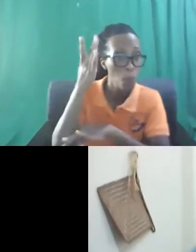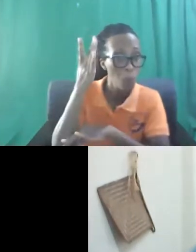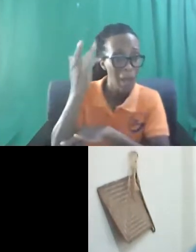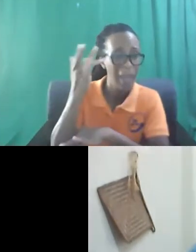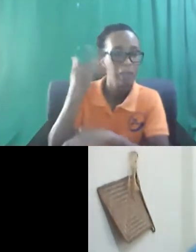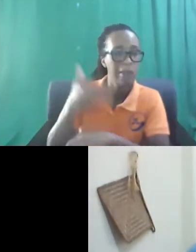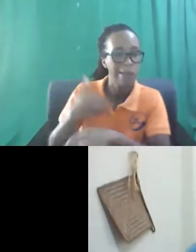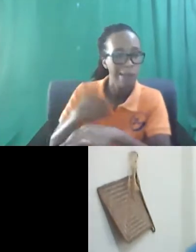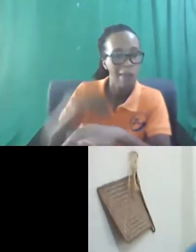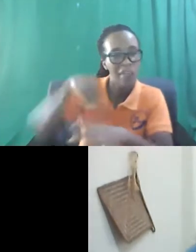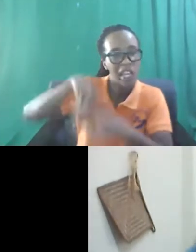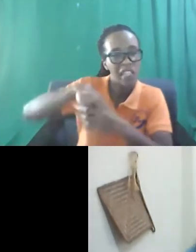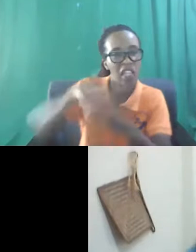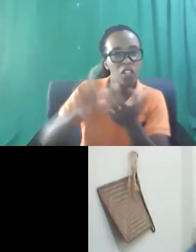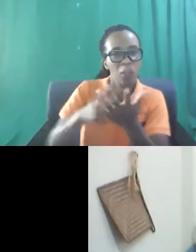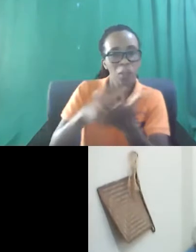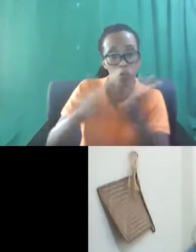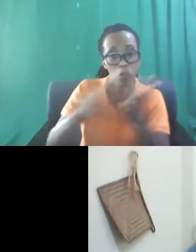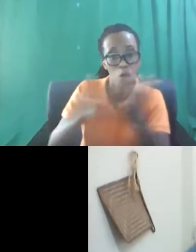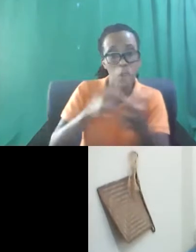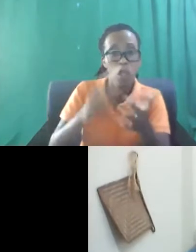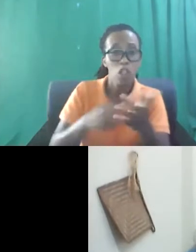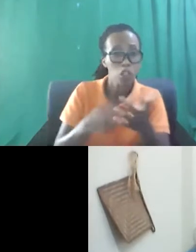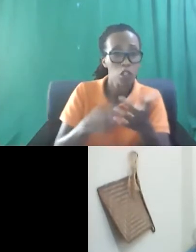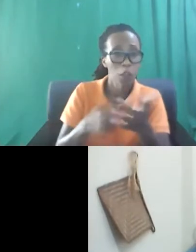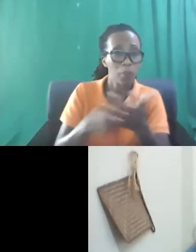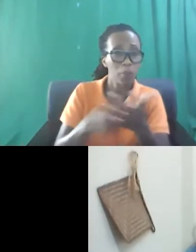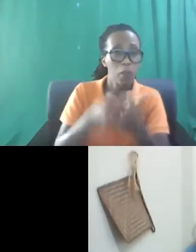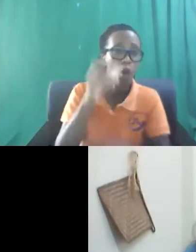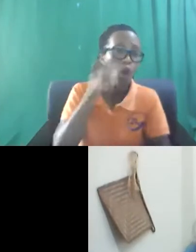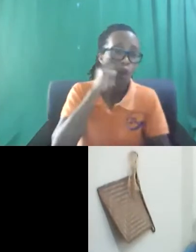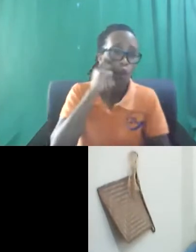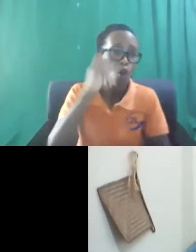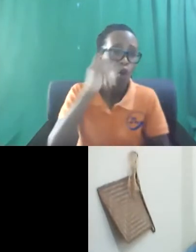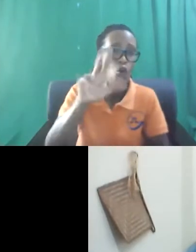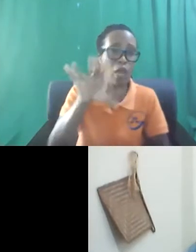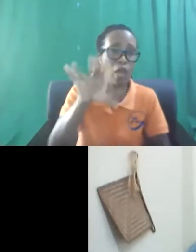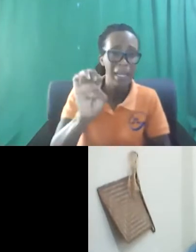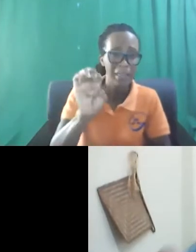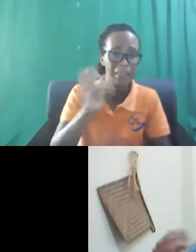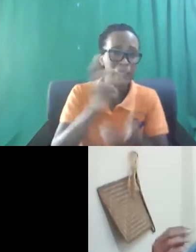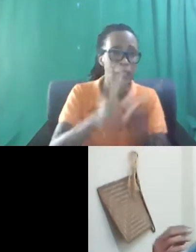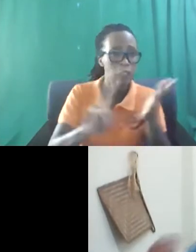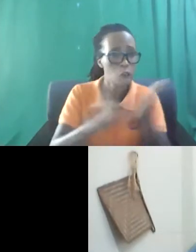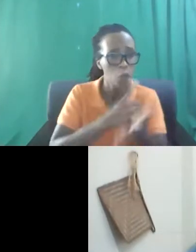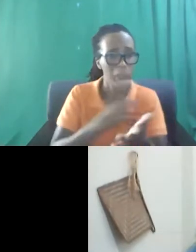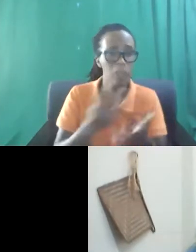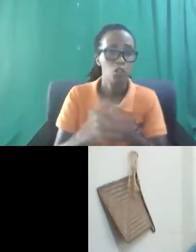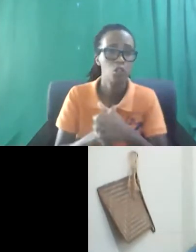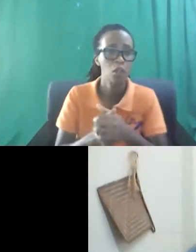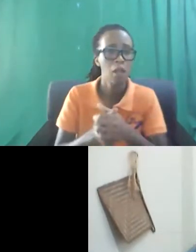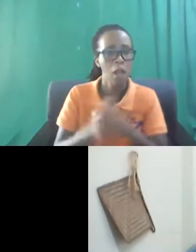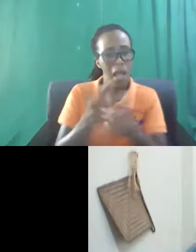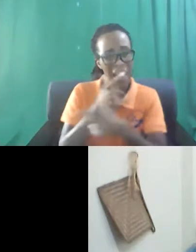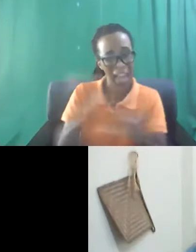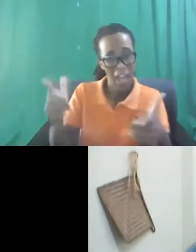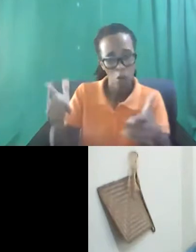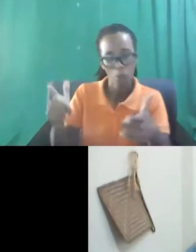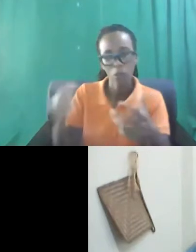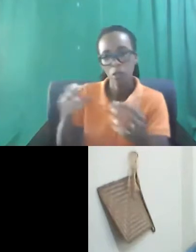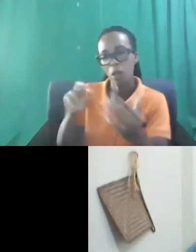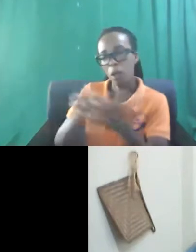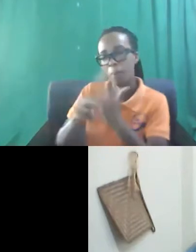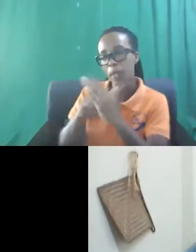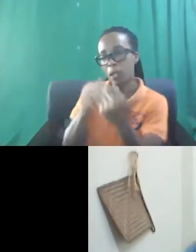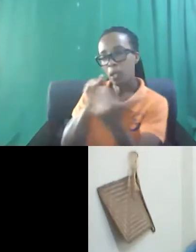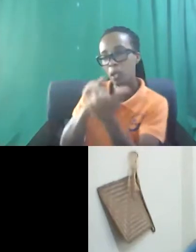discrimination, racial discrimination, class discrimination. Language is entwined with power and how power